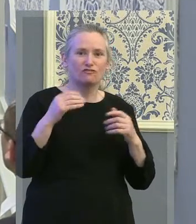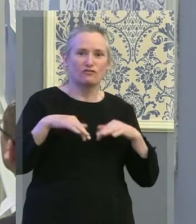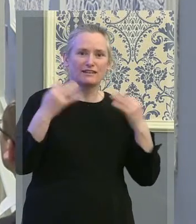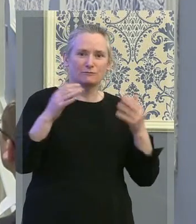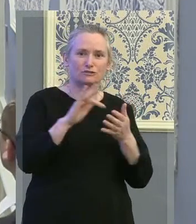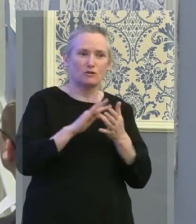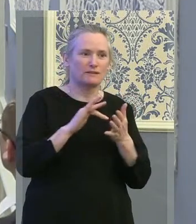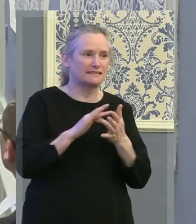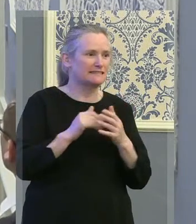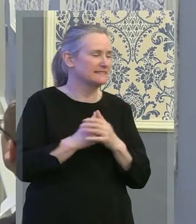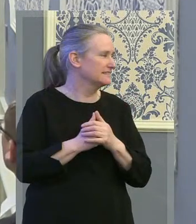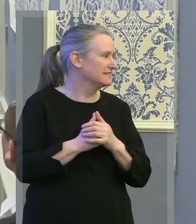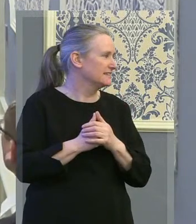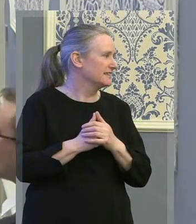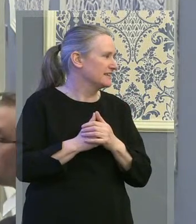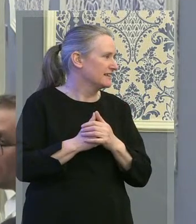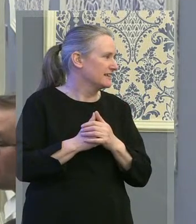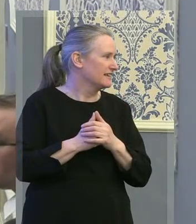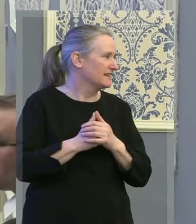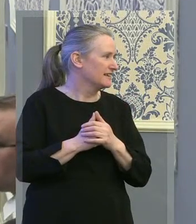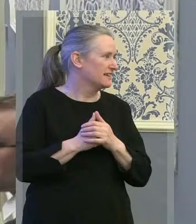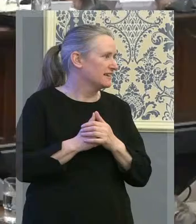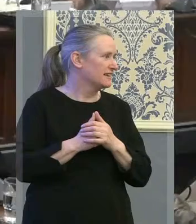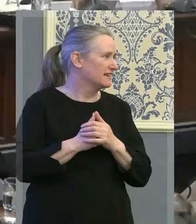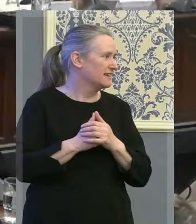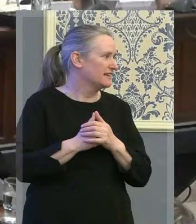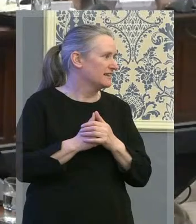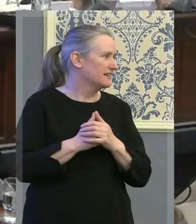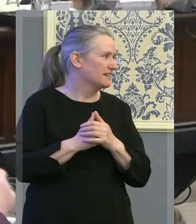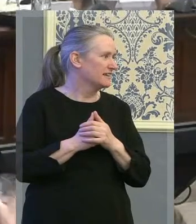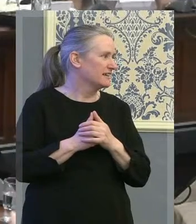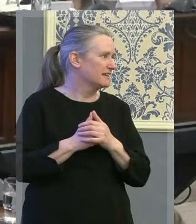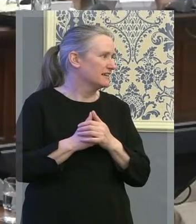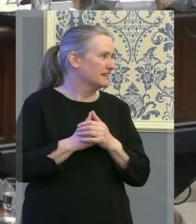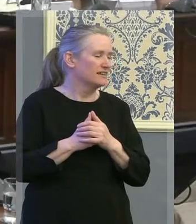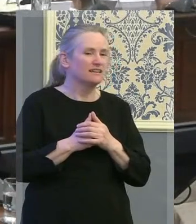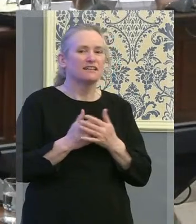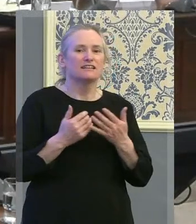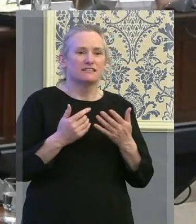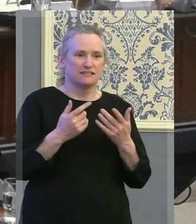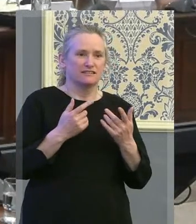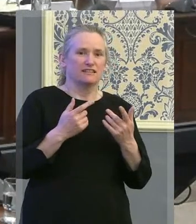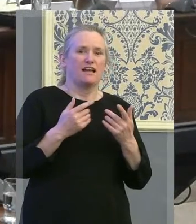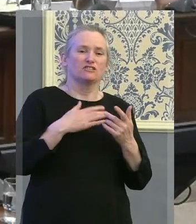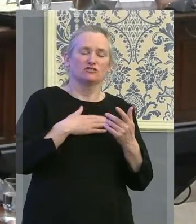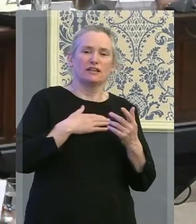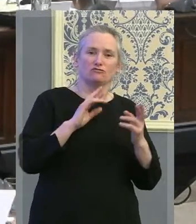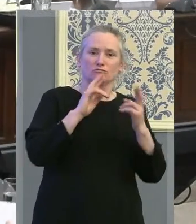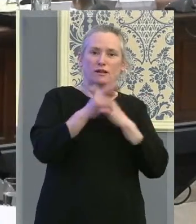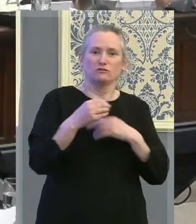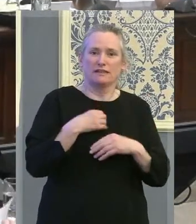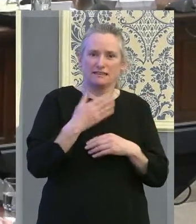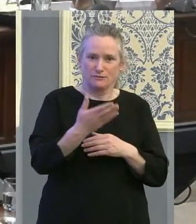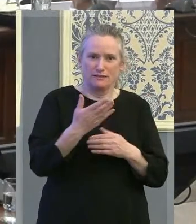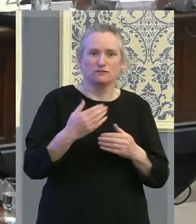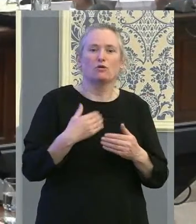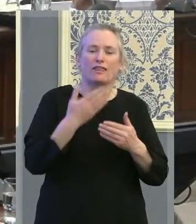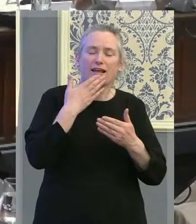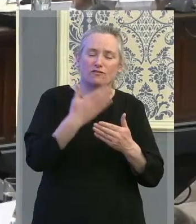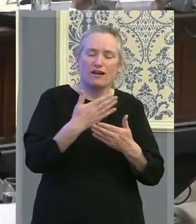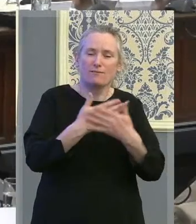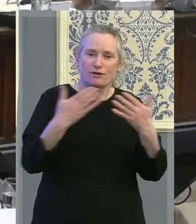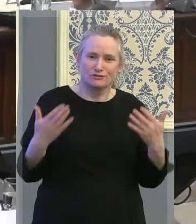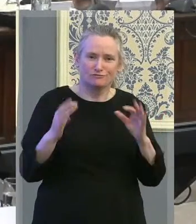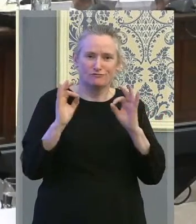more personable and relatable response from any recipient in my time here anyway. So well done, and thank you for